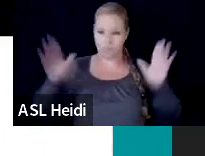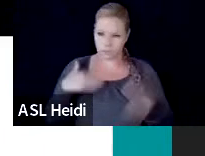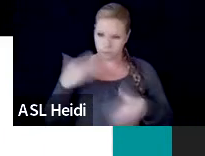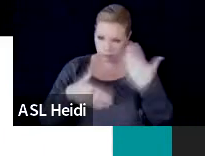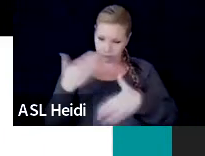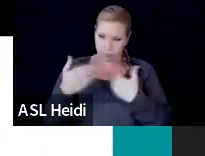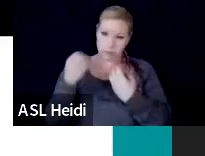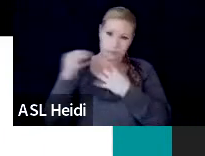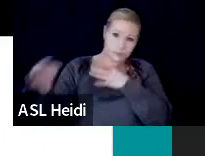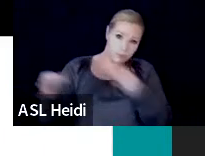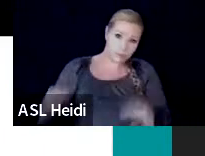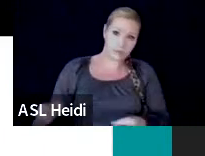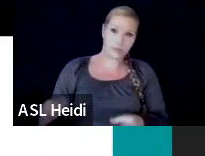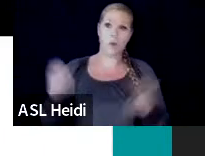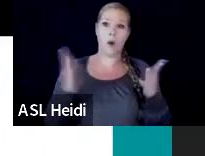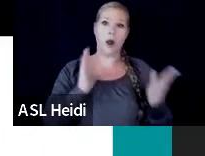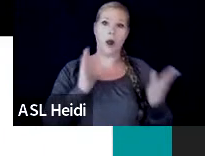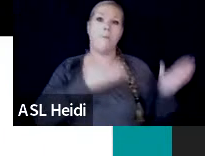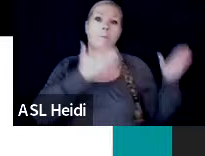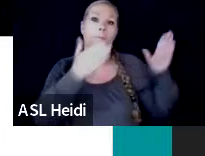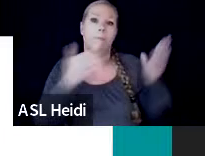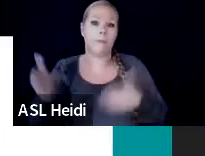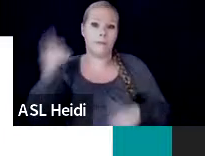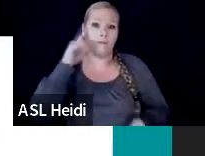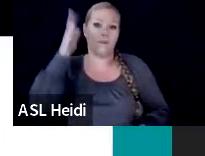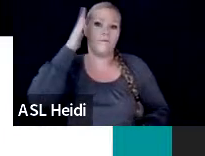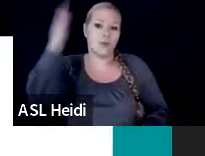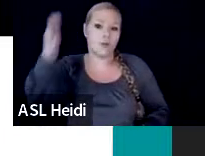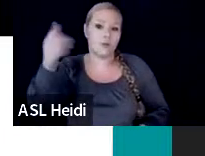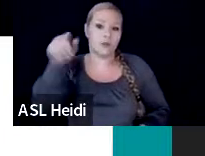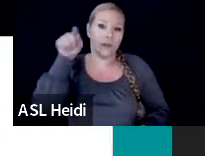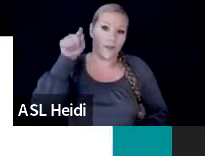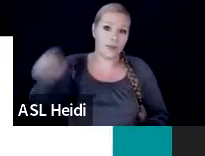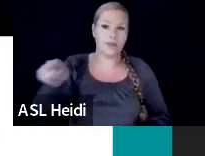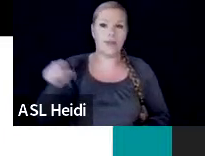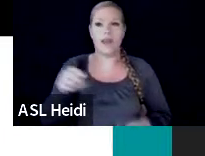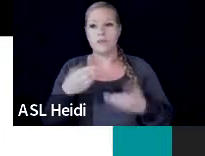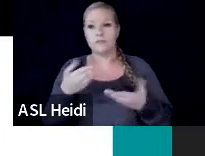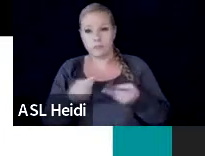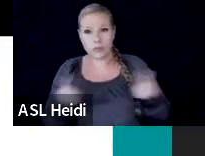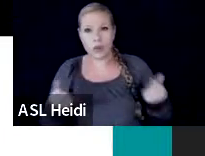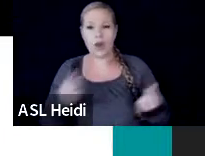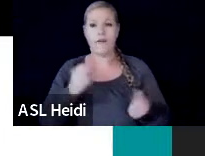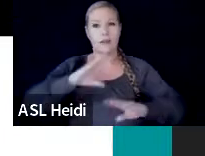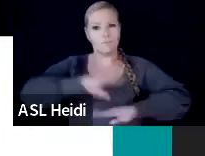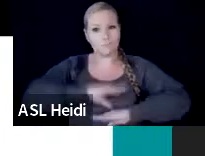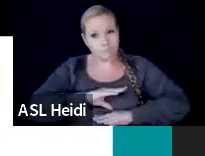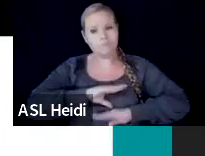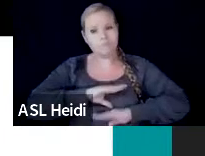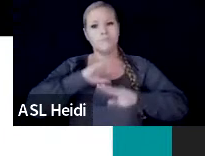to address their condition in the near future and what that timeline looks like.